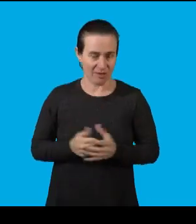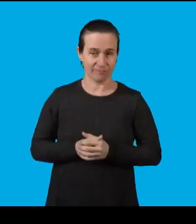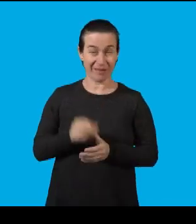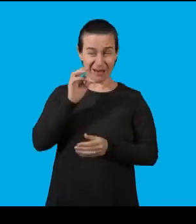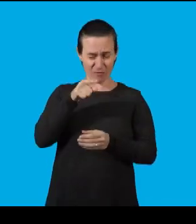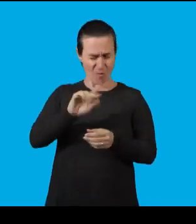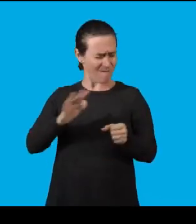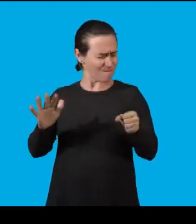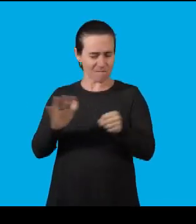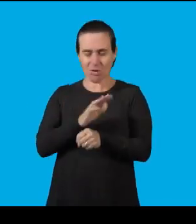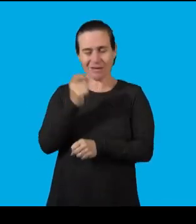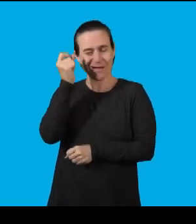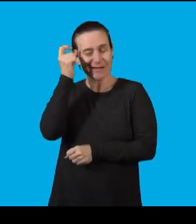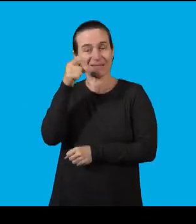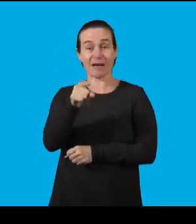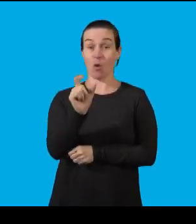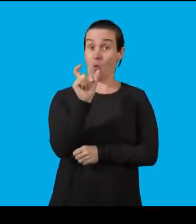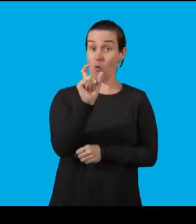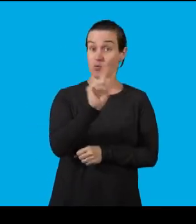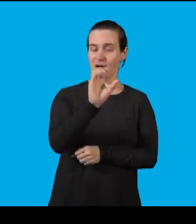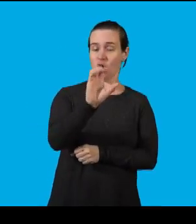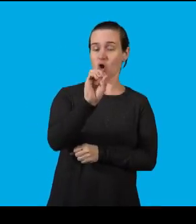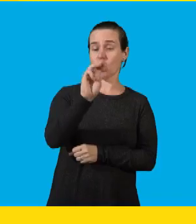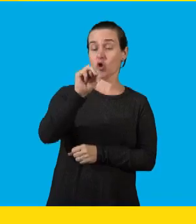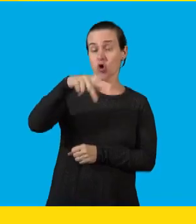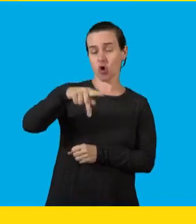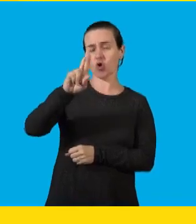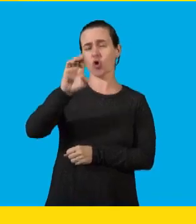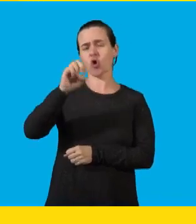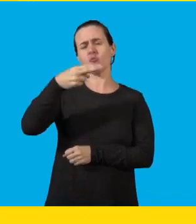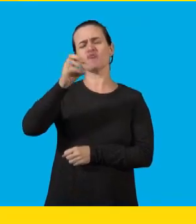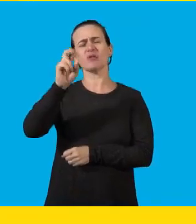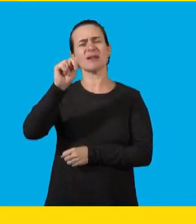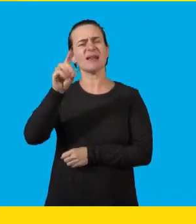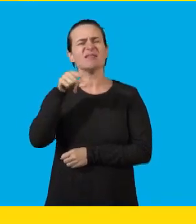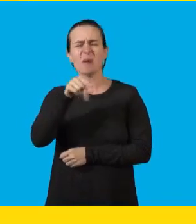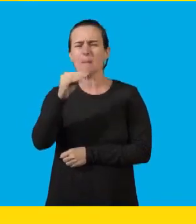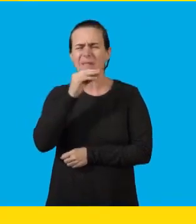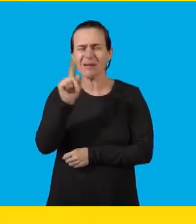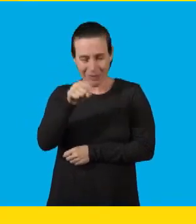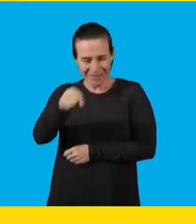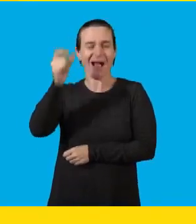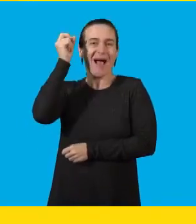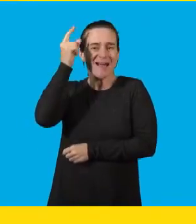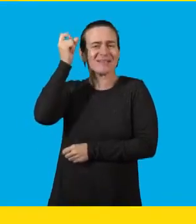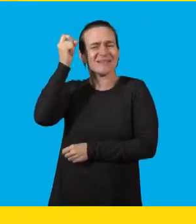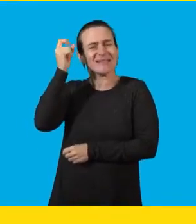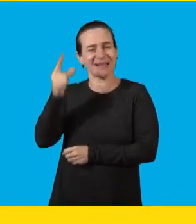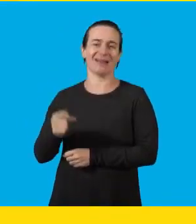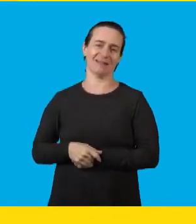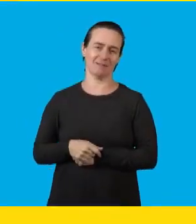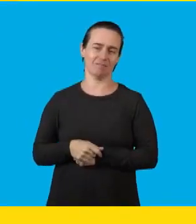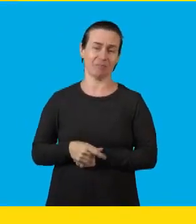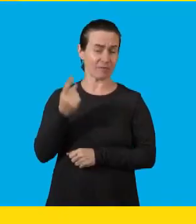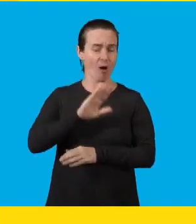comprehend, okay, so I'm underlining this word because it means understanding. If you understand the concept,